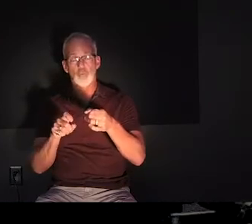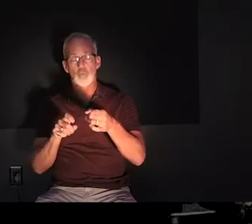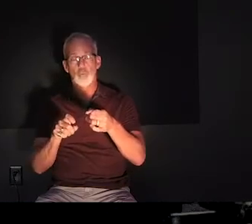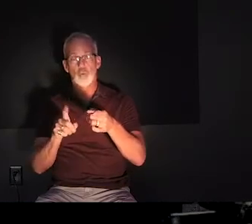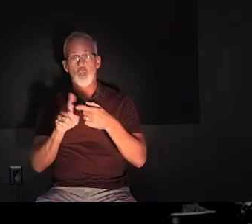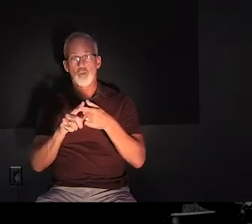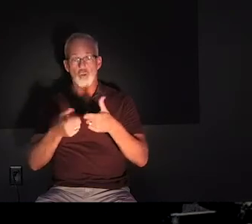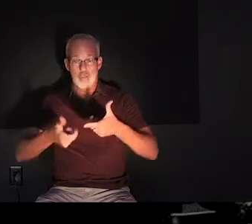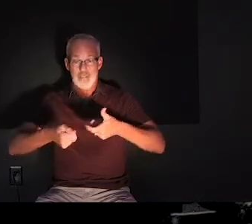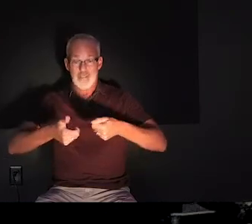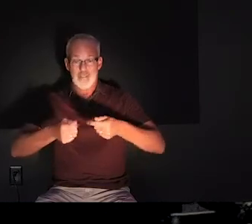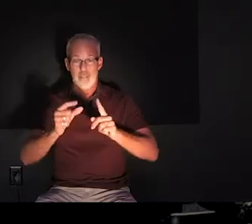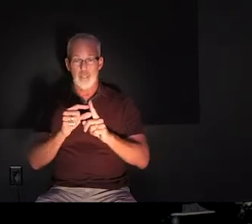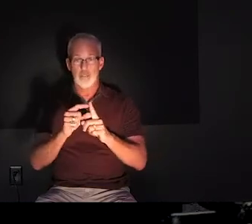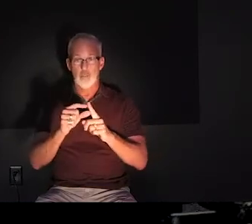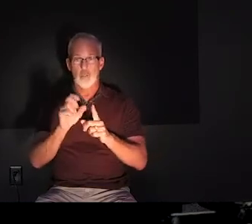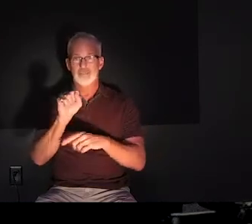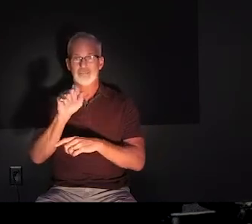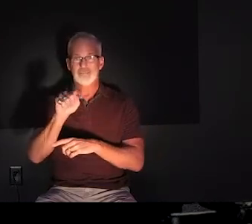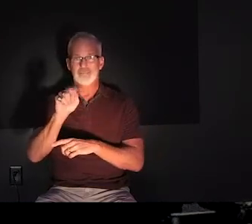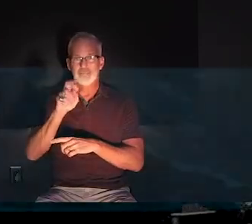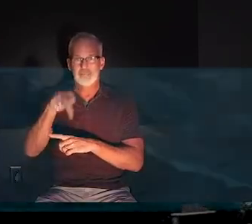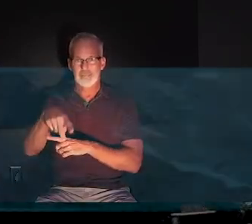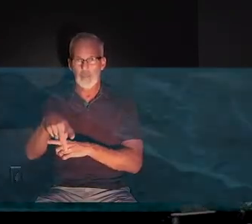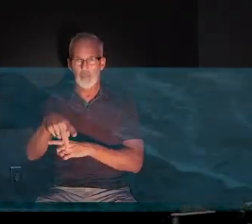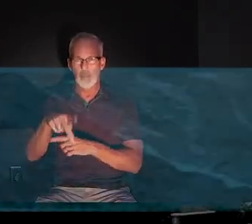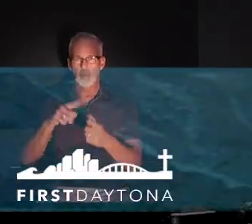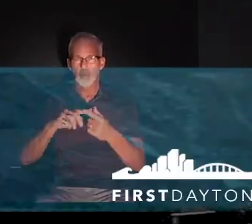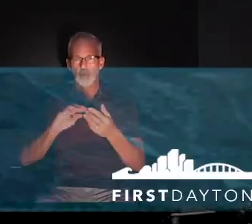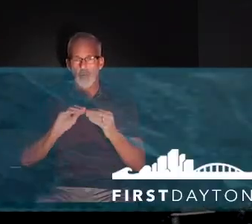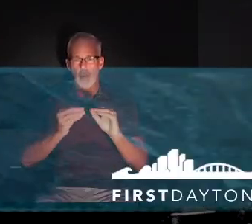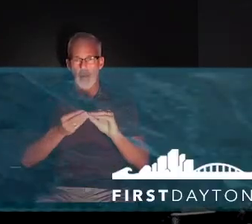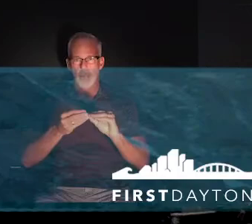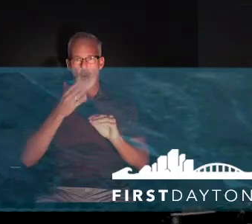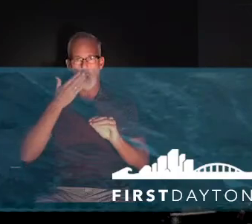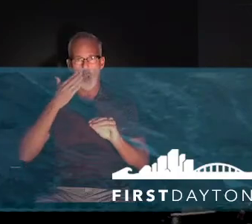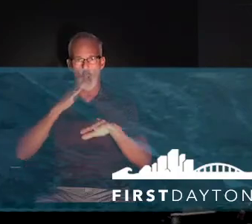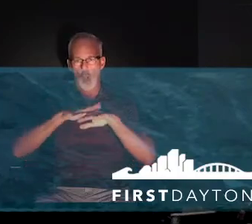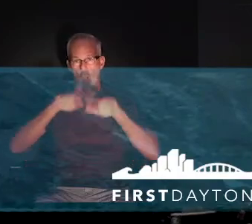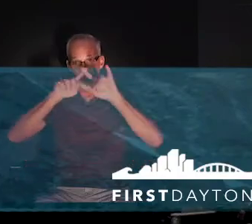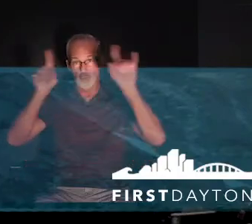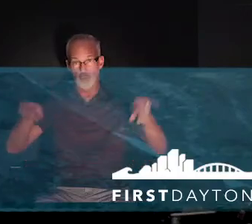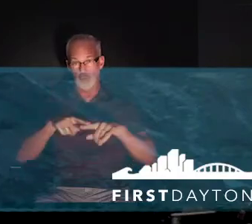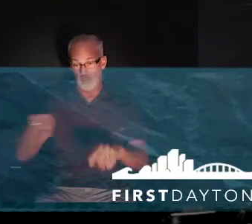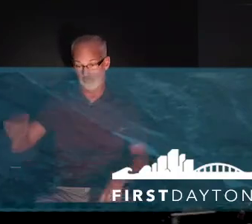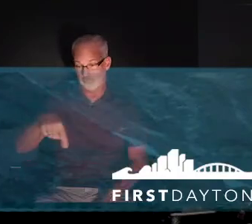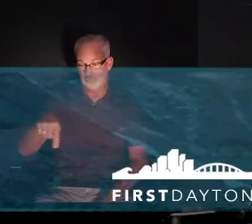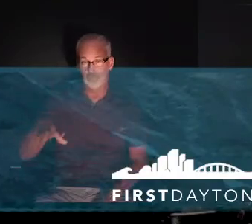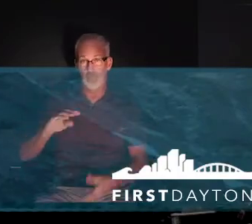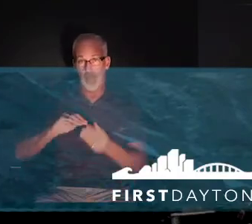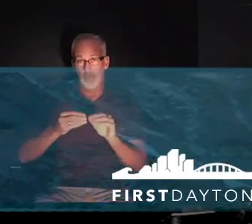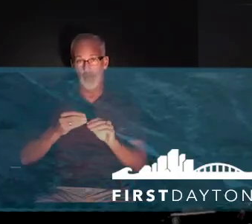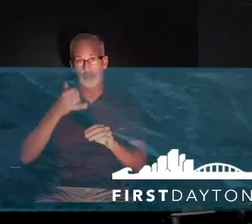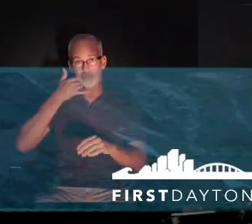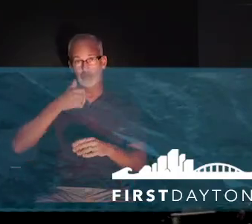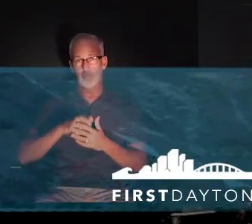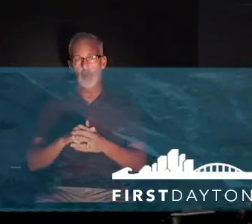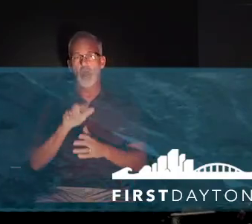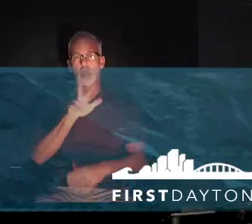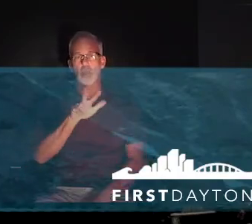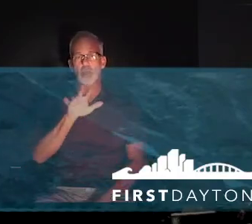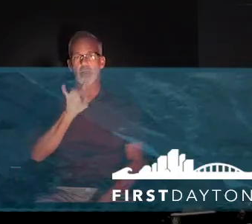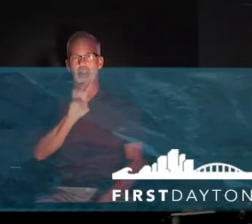to text the word STEP to the number on the screen. You're going to see the number on the screen,